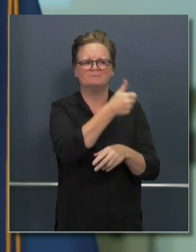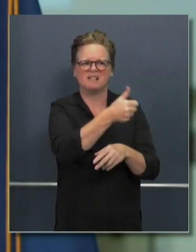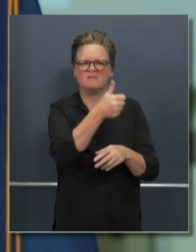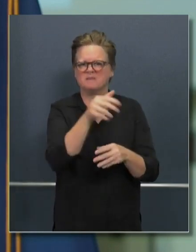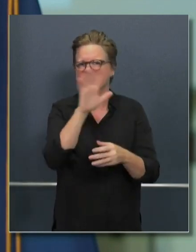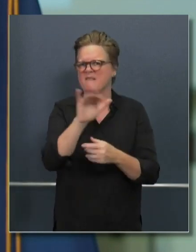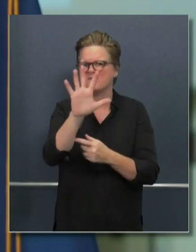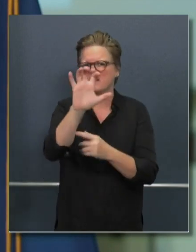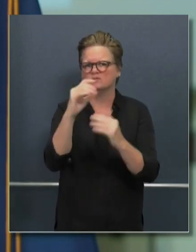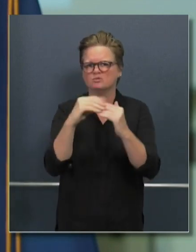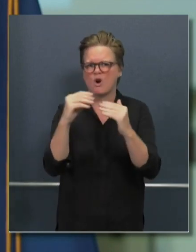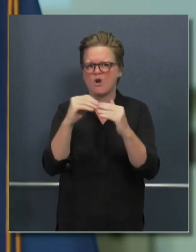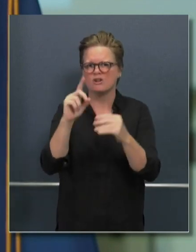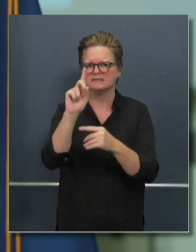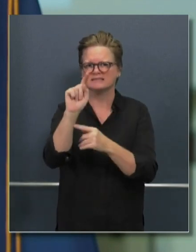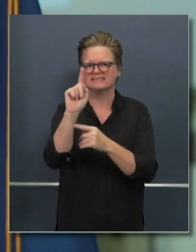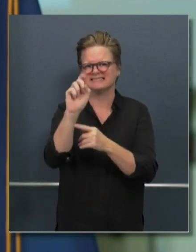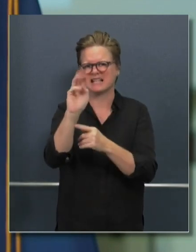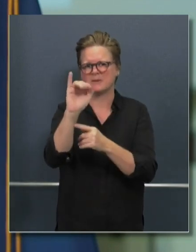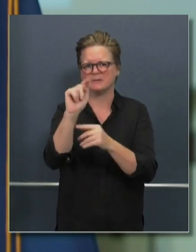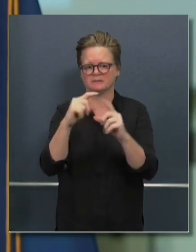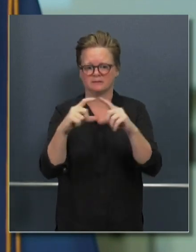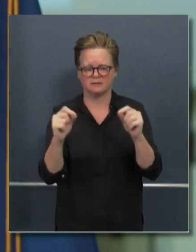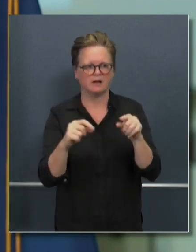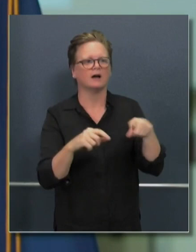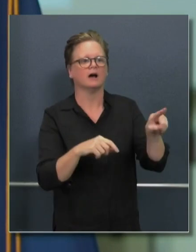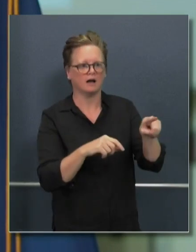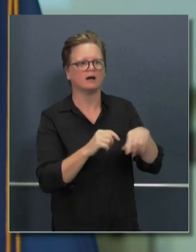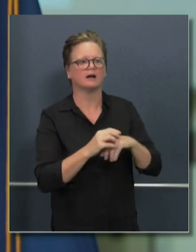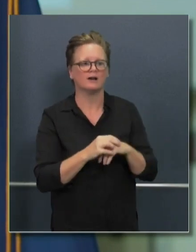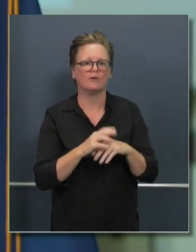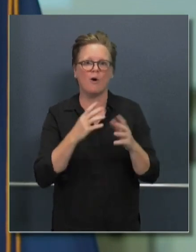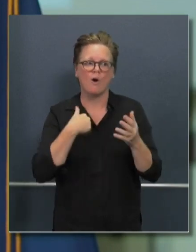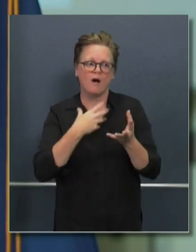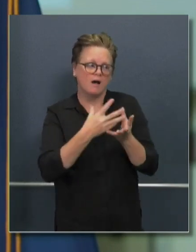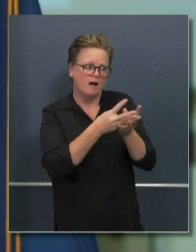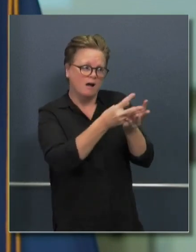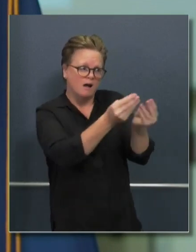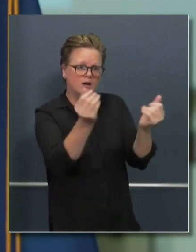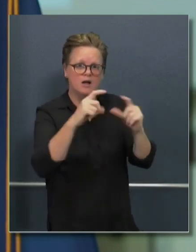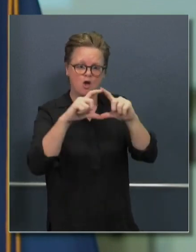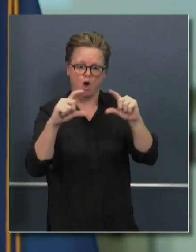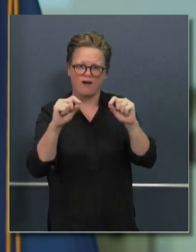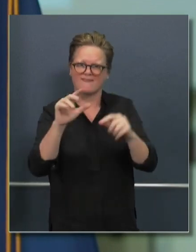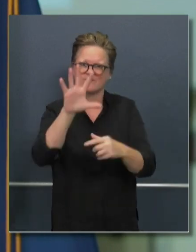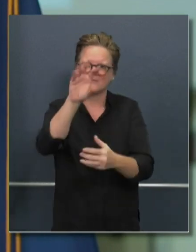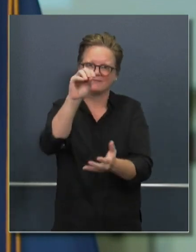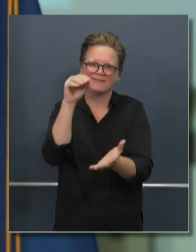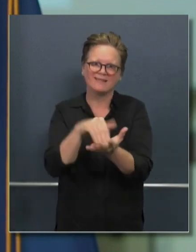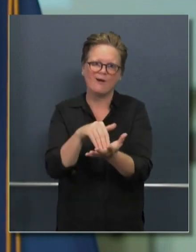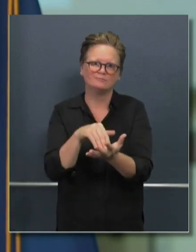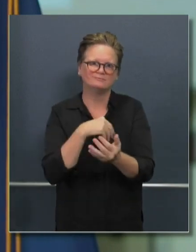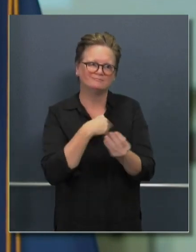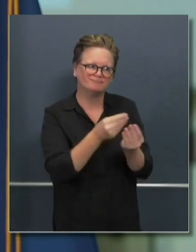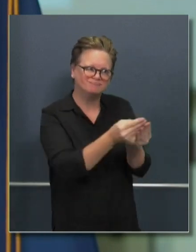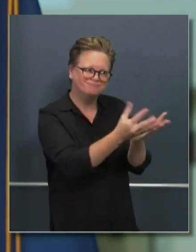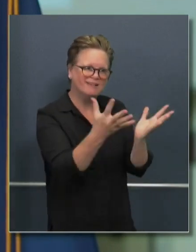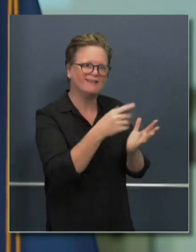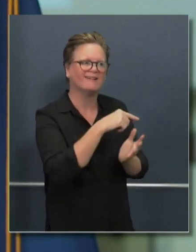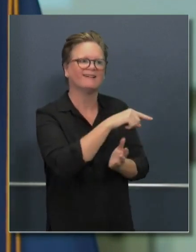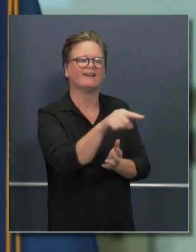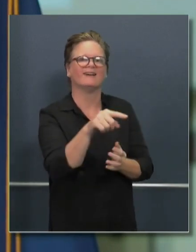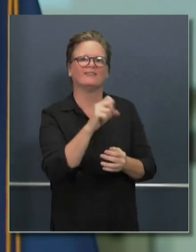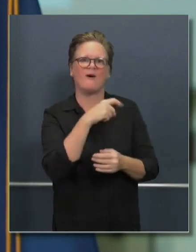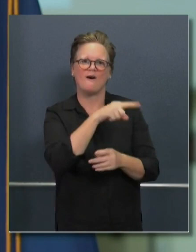rest go out later this week to 50,000 people with $500 attached. I just want to make that point